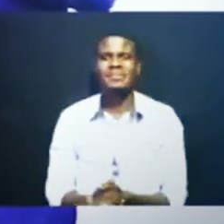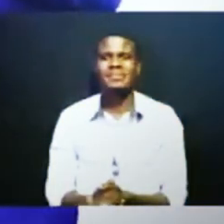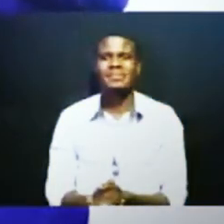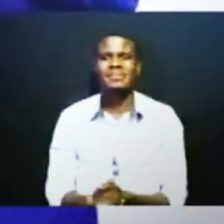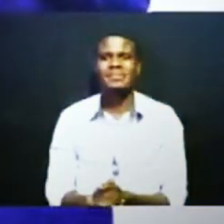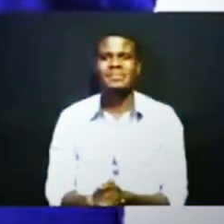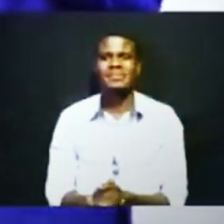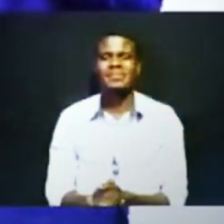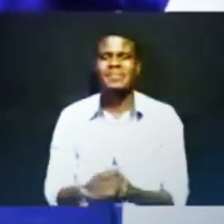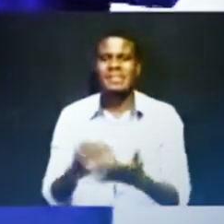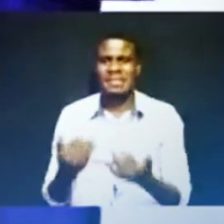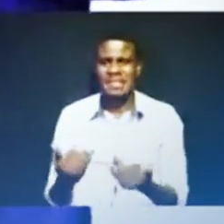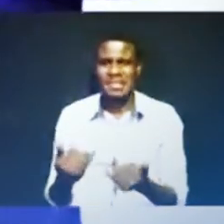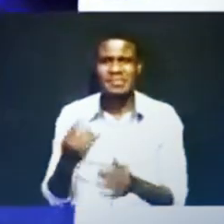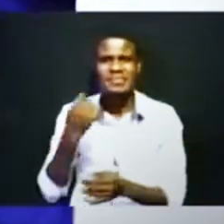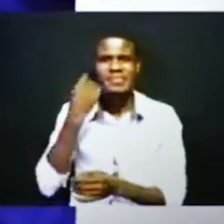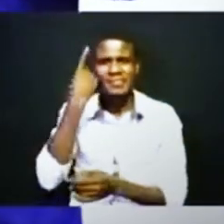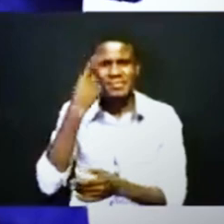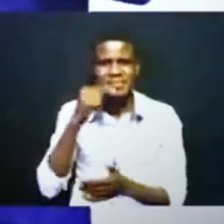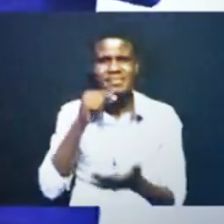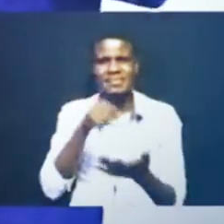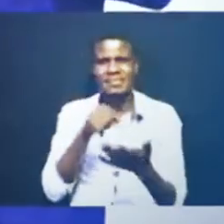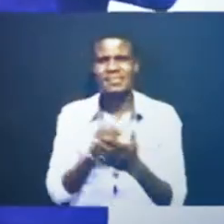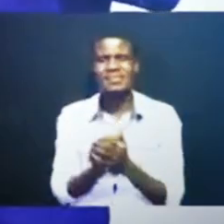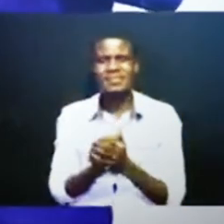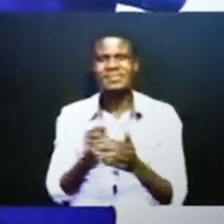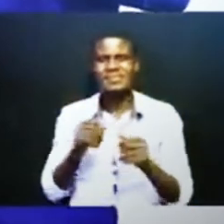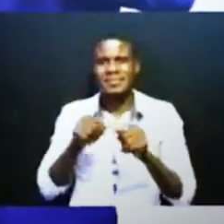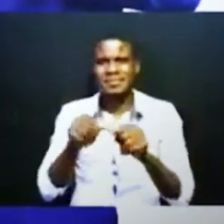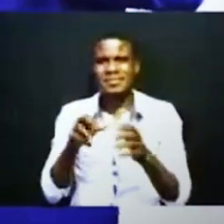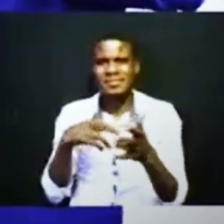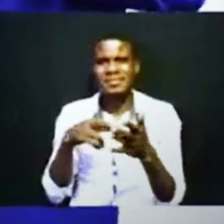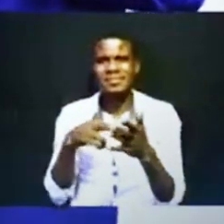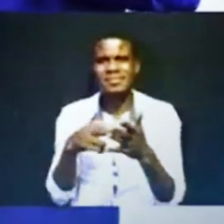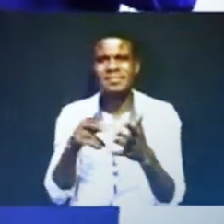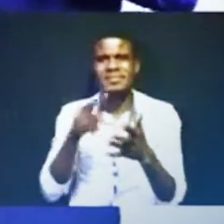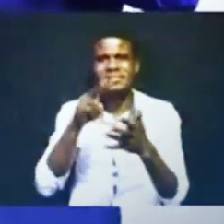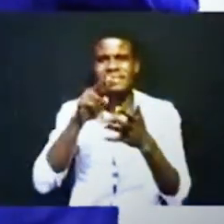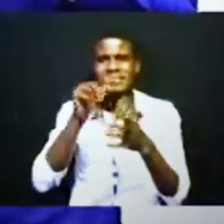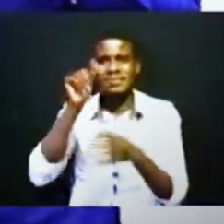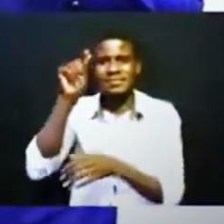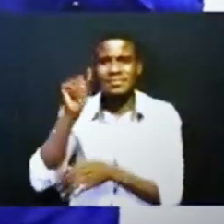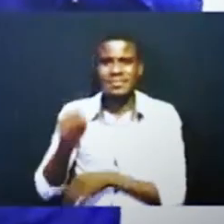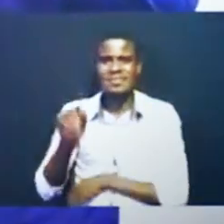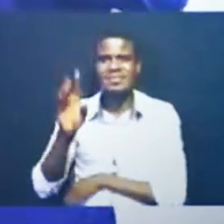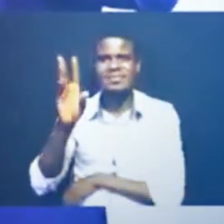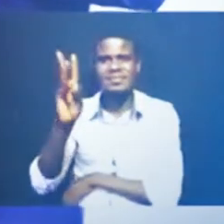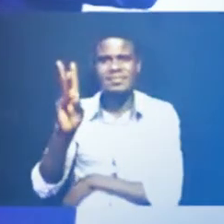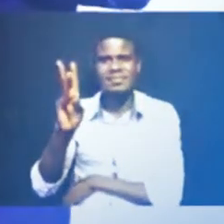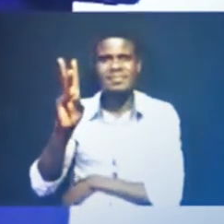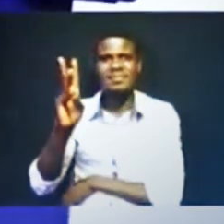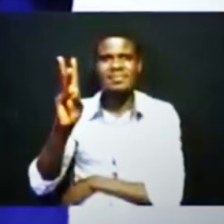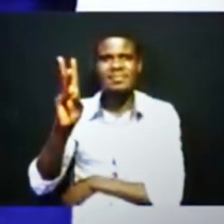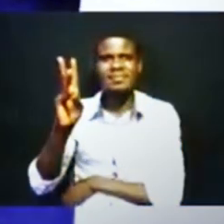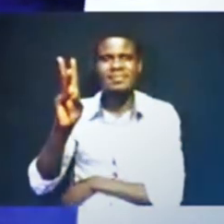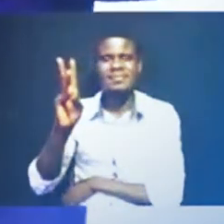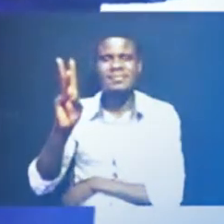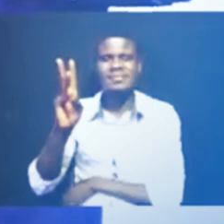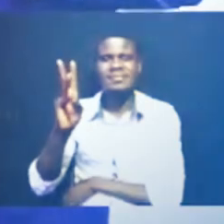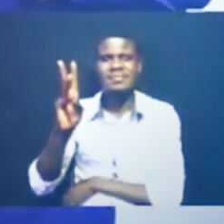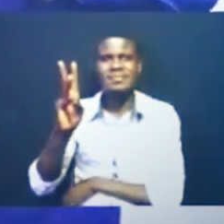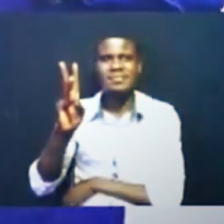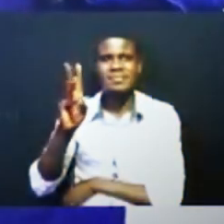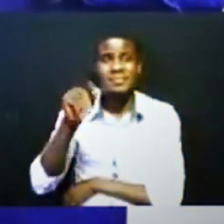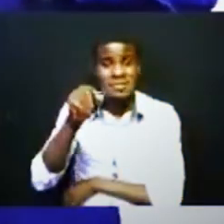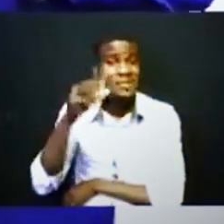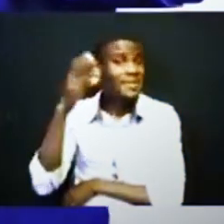so having understood this, let's go back to read these verses again. What we are saying, you have